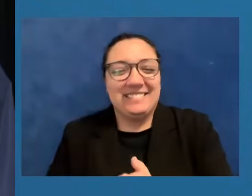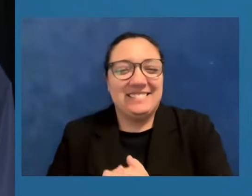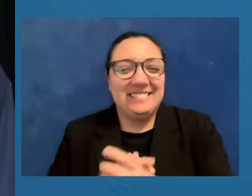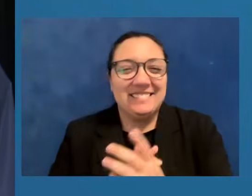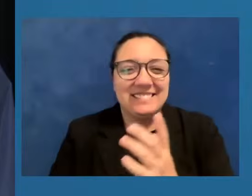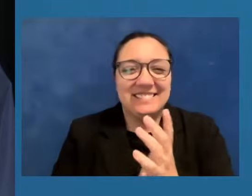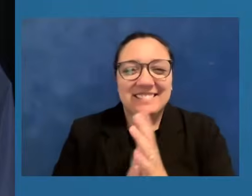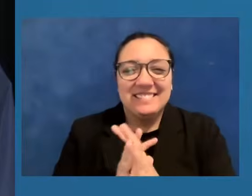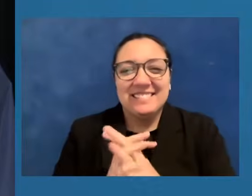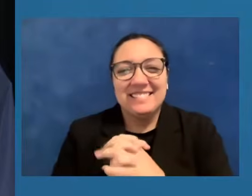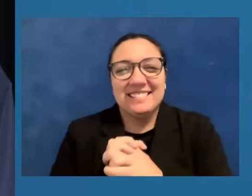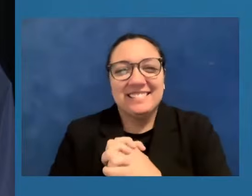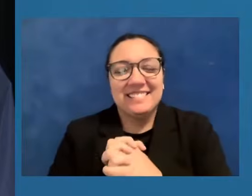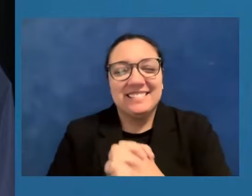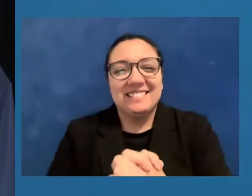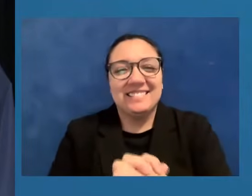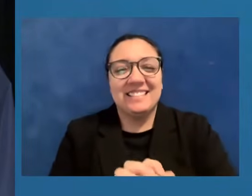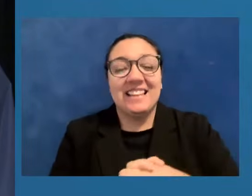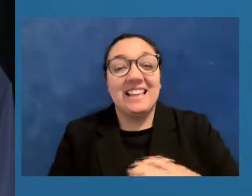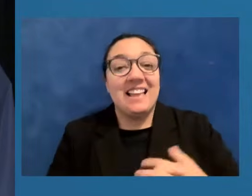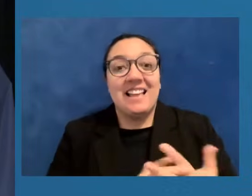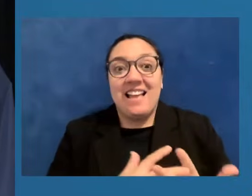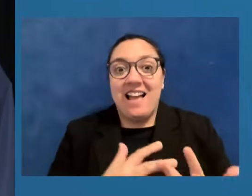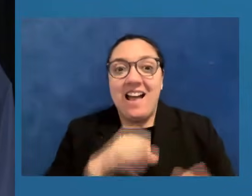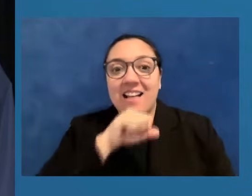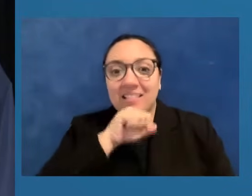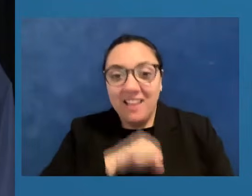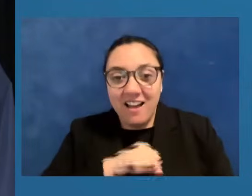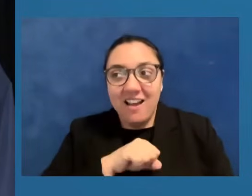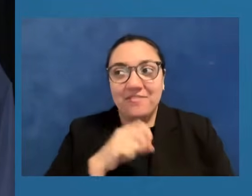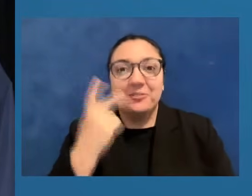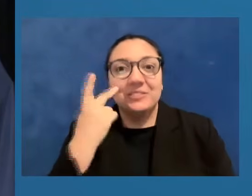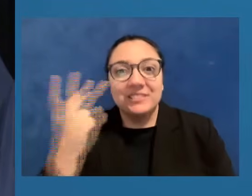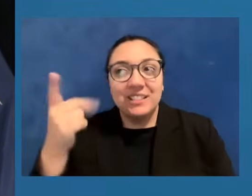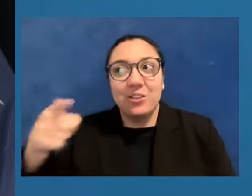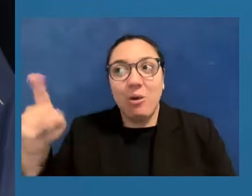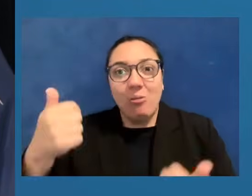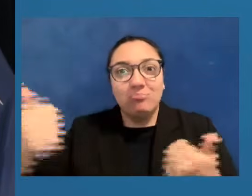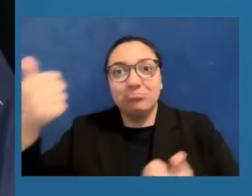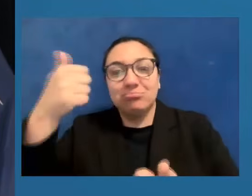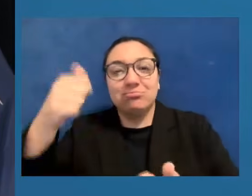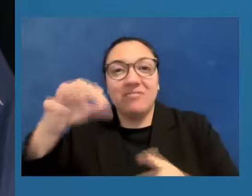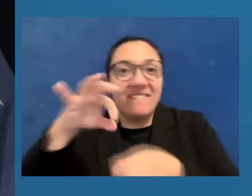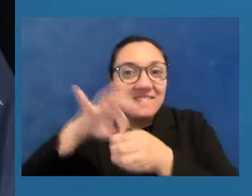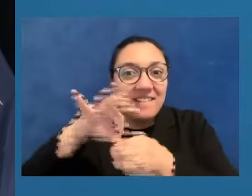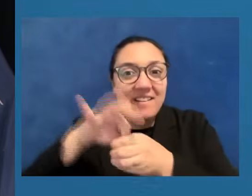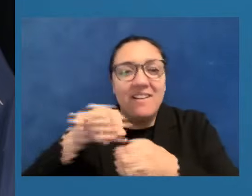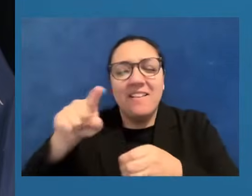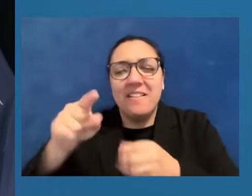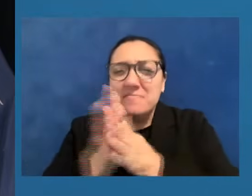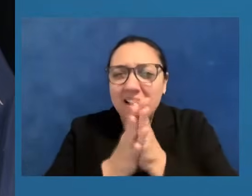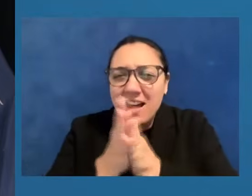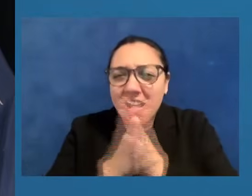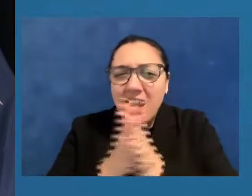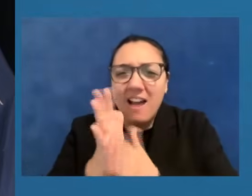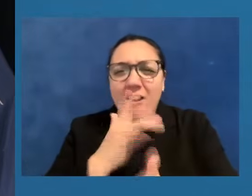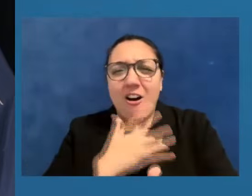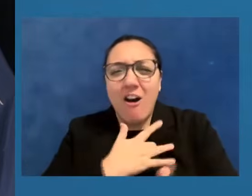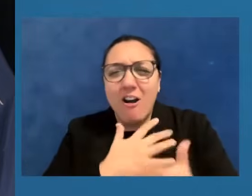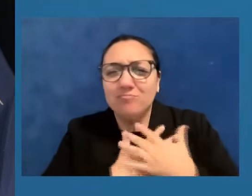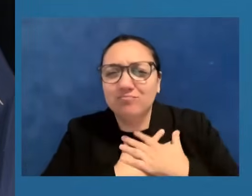This is what I love to see in elected officials: passion and heart. Passion and heart, a love of a community that is so